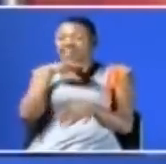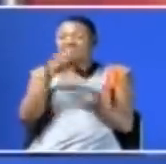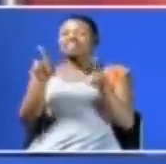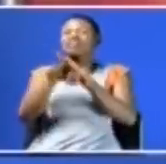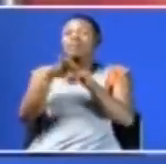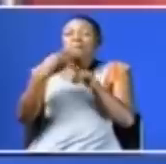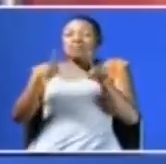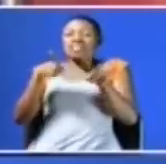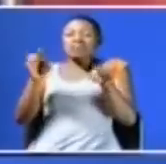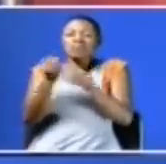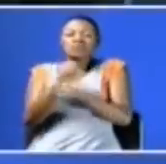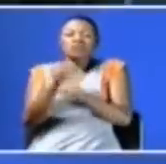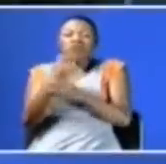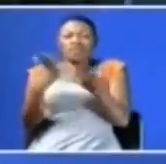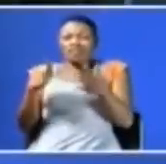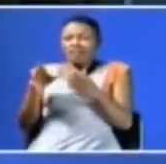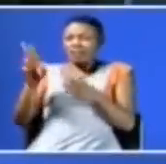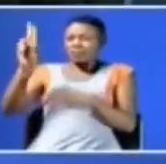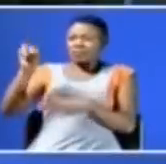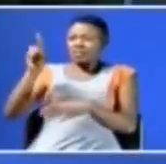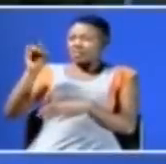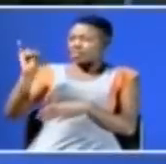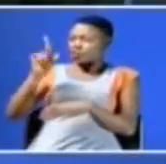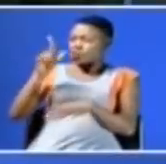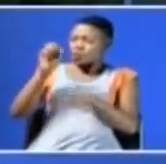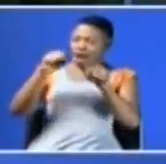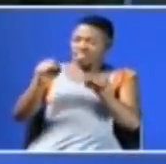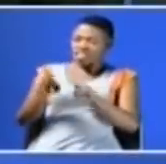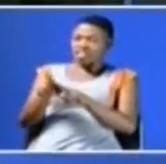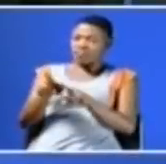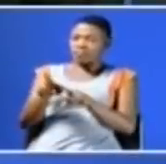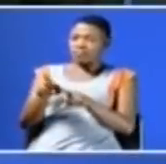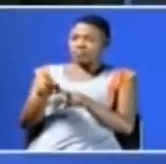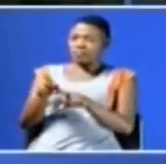do much. Did you agree with that view? And also talk to us about,